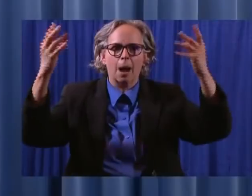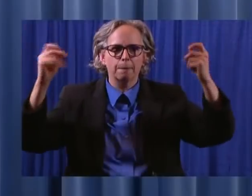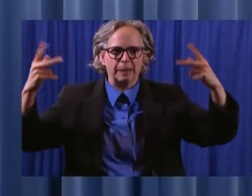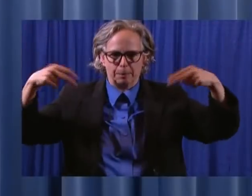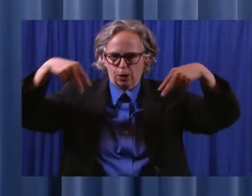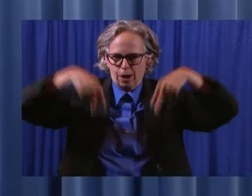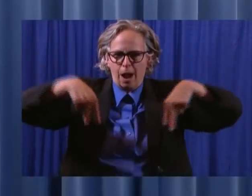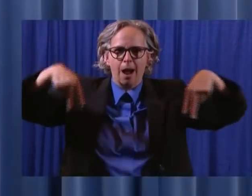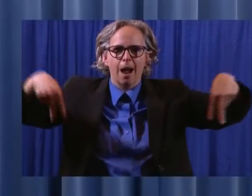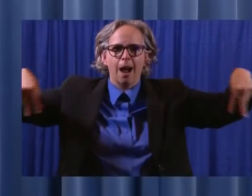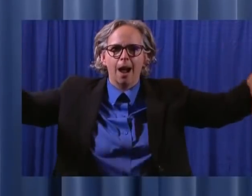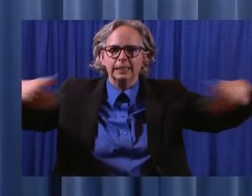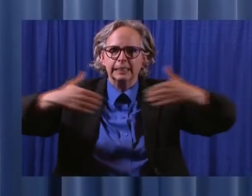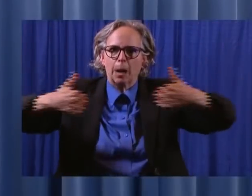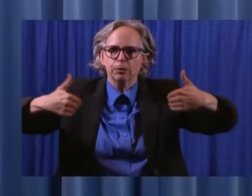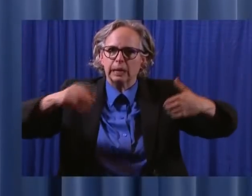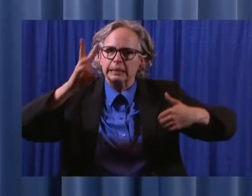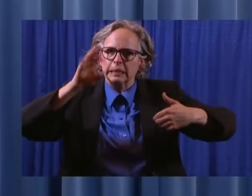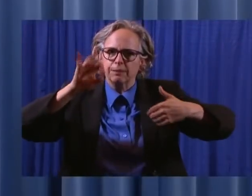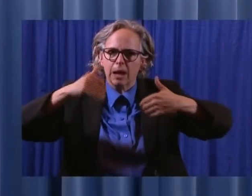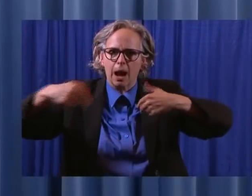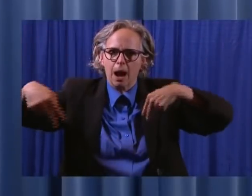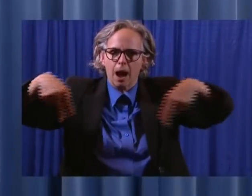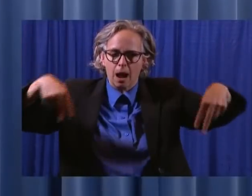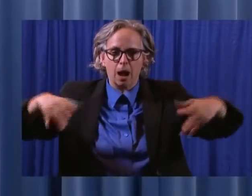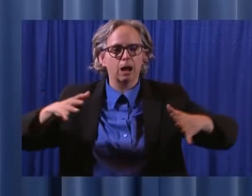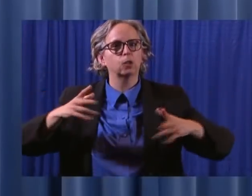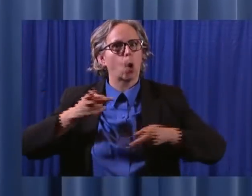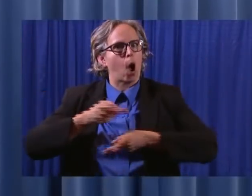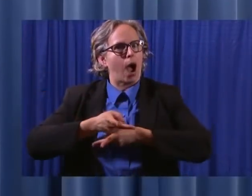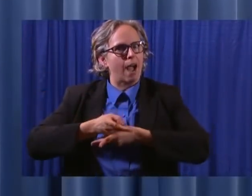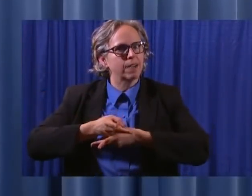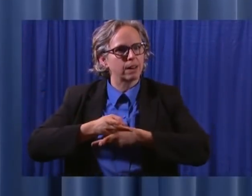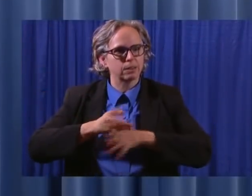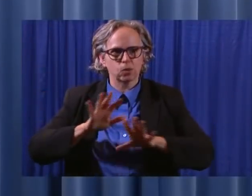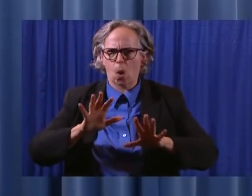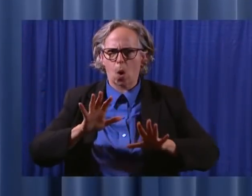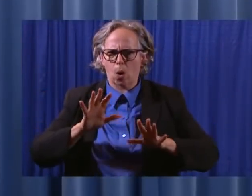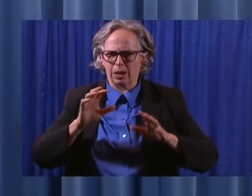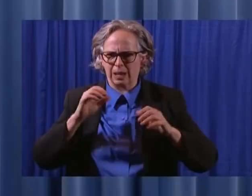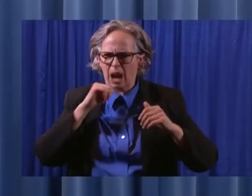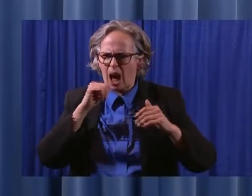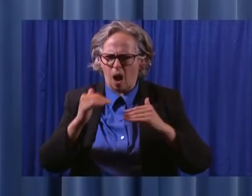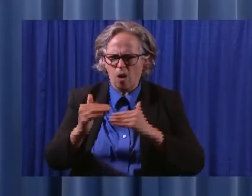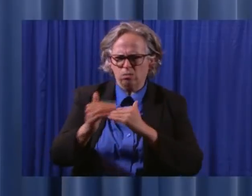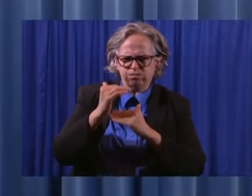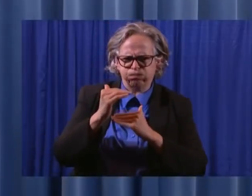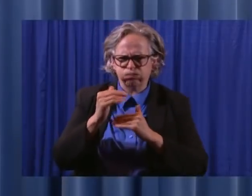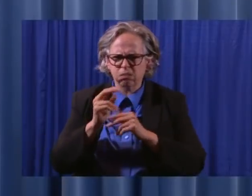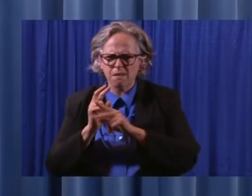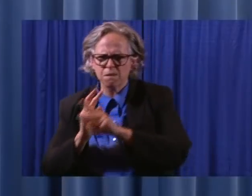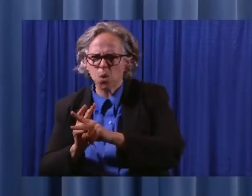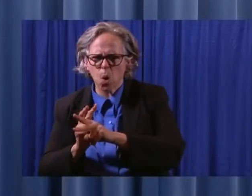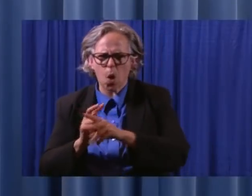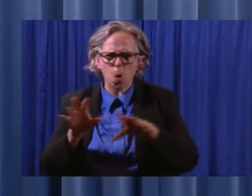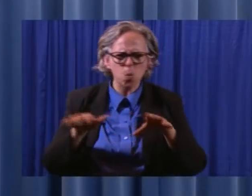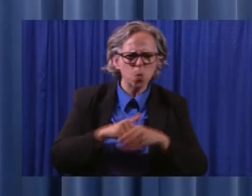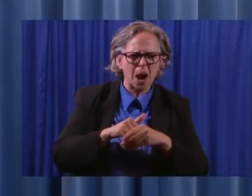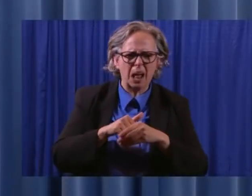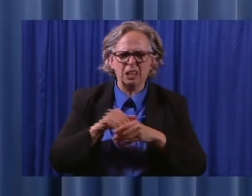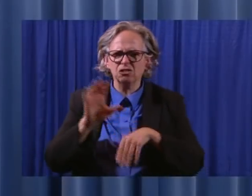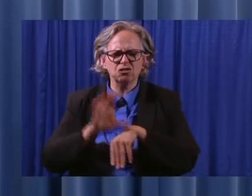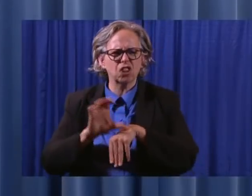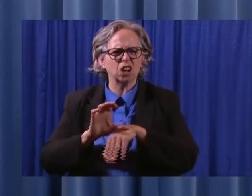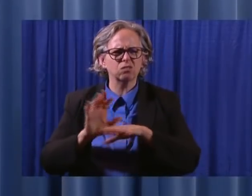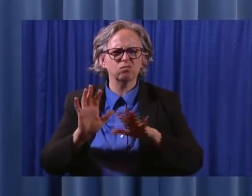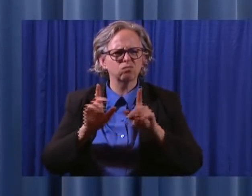be careful. But we've not ever regulated the funerals, weddings, or religious services. We just ask